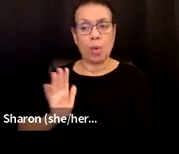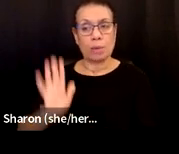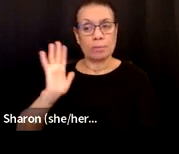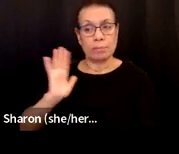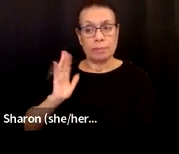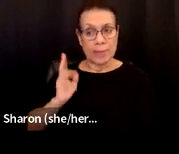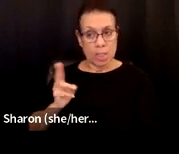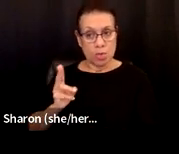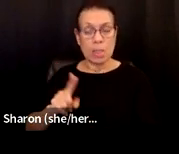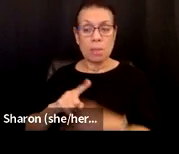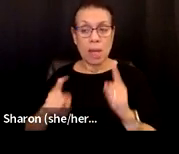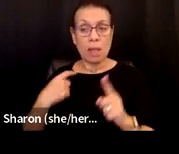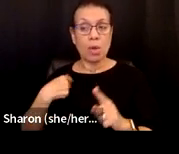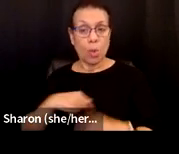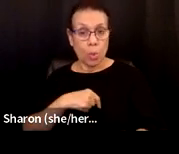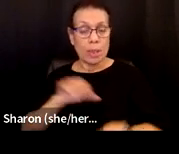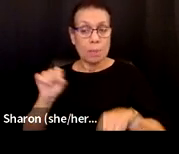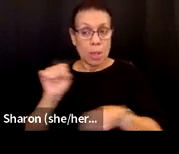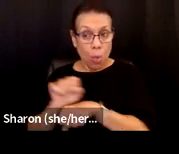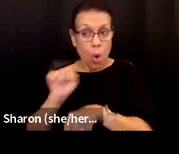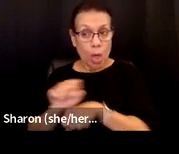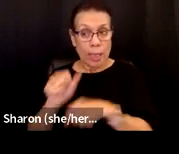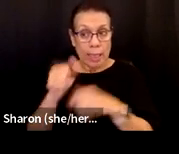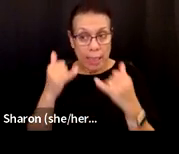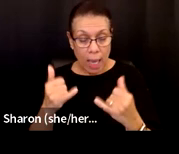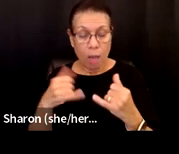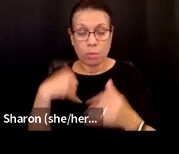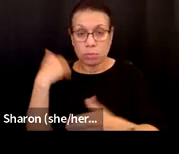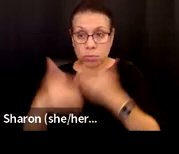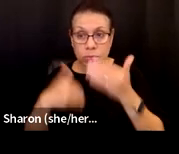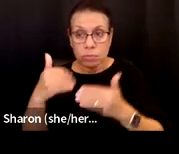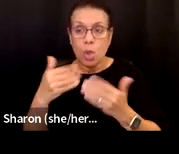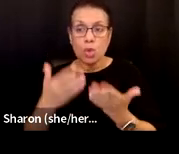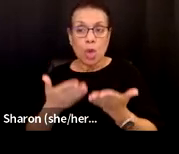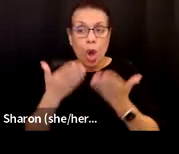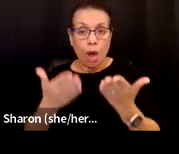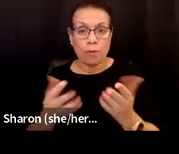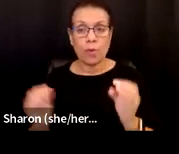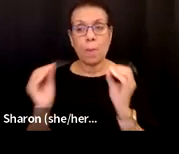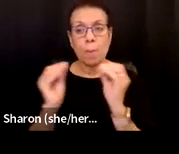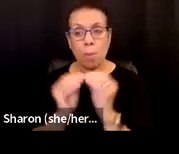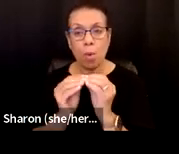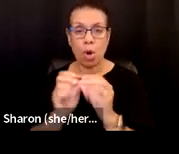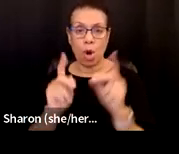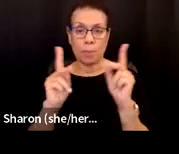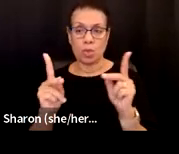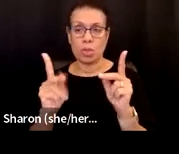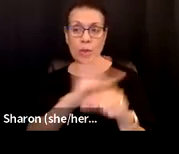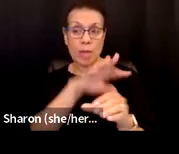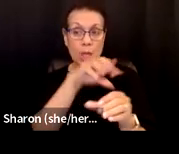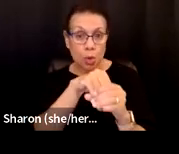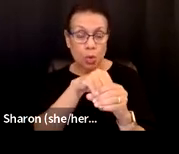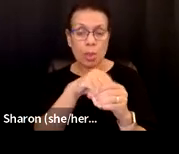as we've been doing work in the primary years to offer increased opportunities for inclusion in